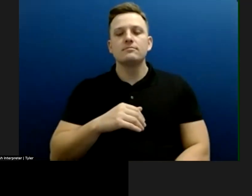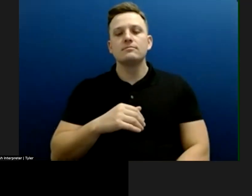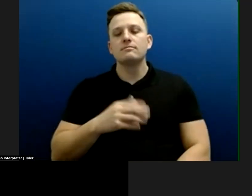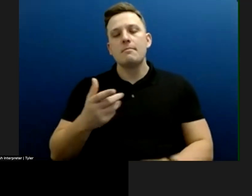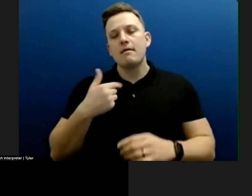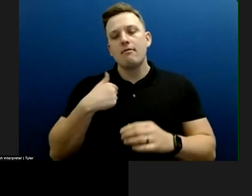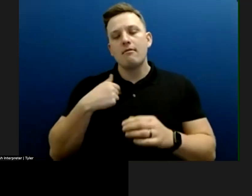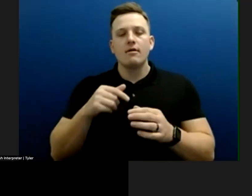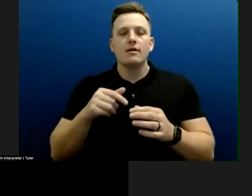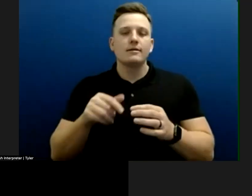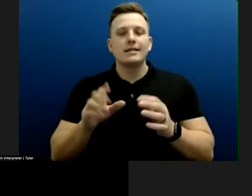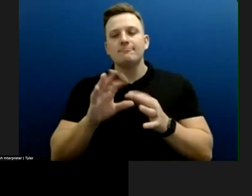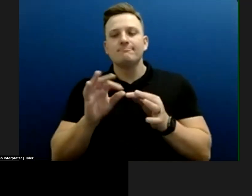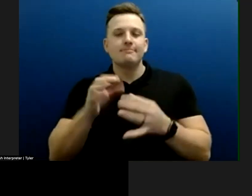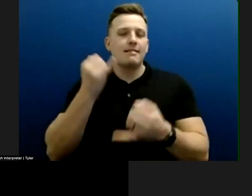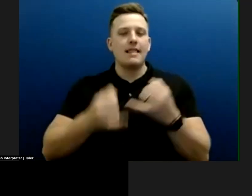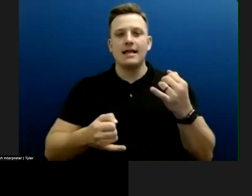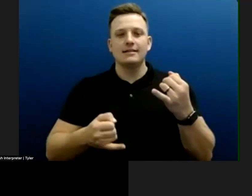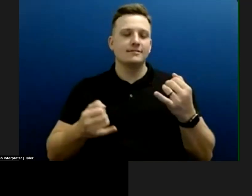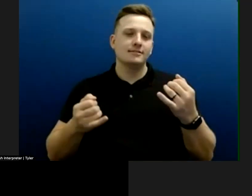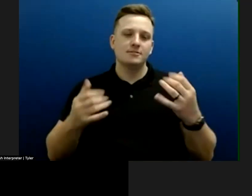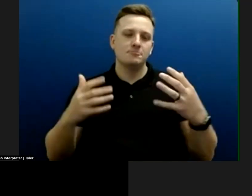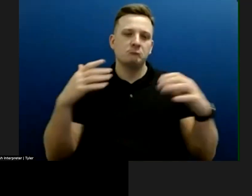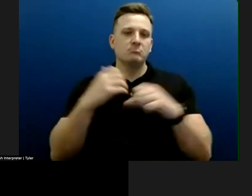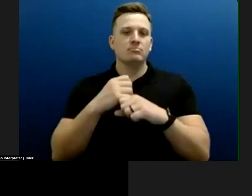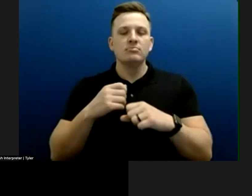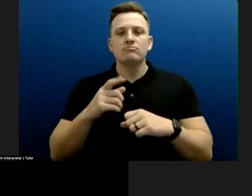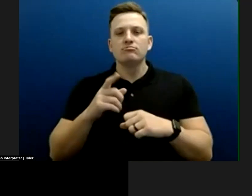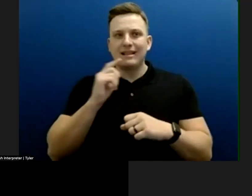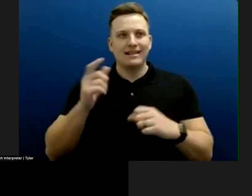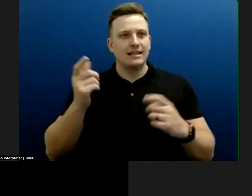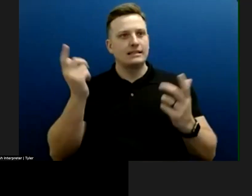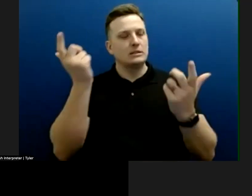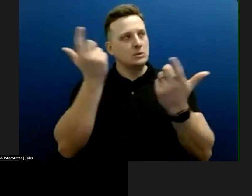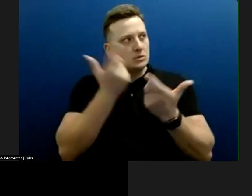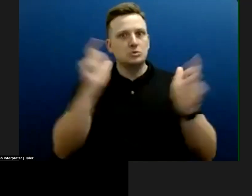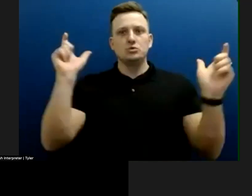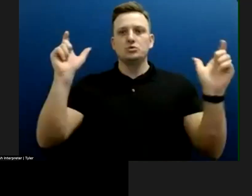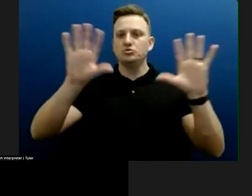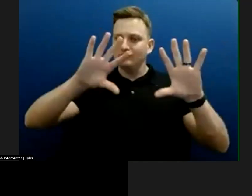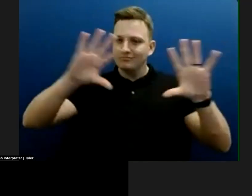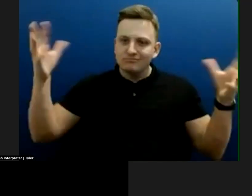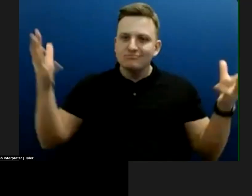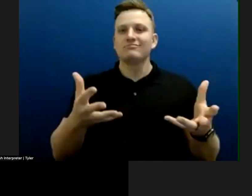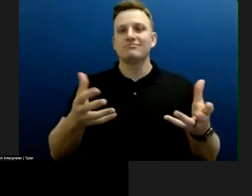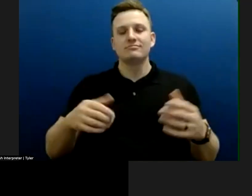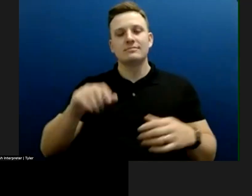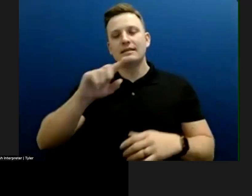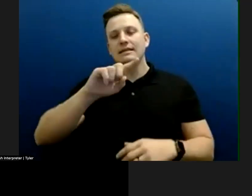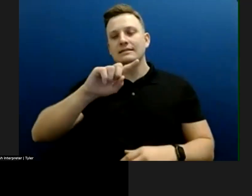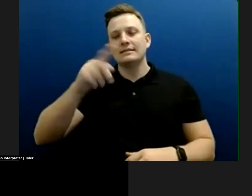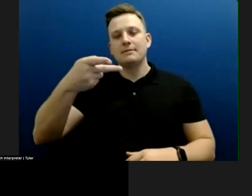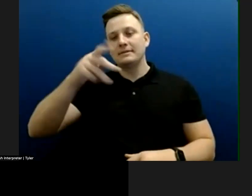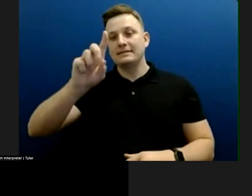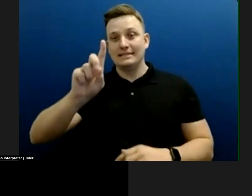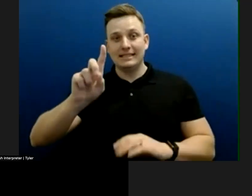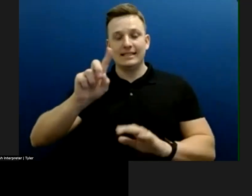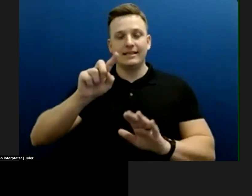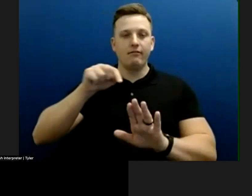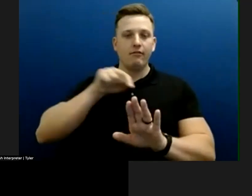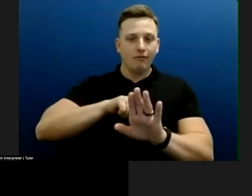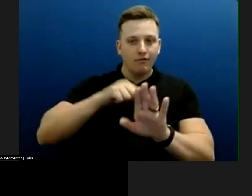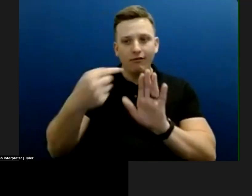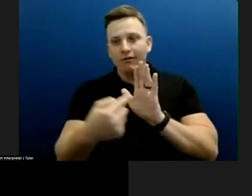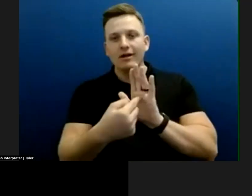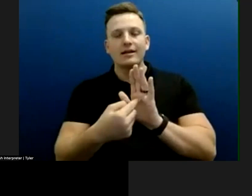this as a giant double-sided zone of proximal development, we will not get to really understand about deaf